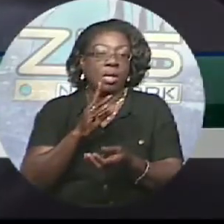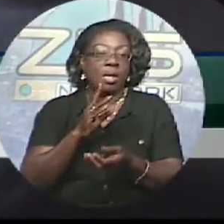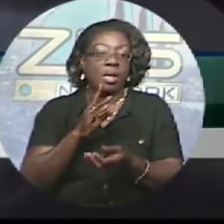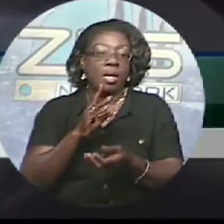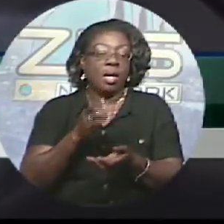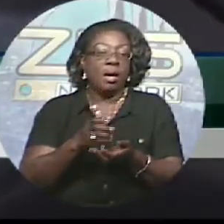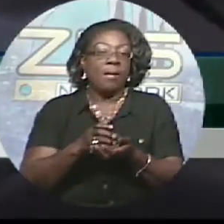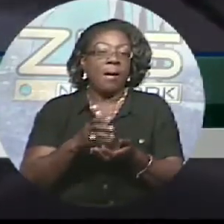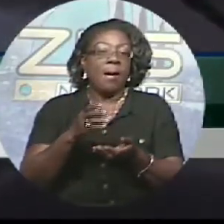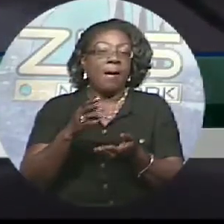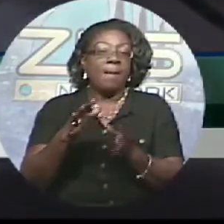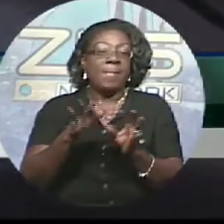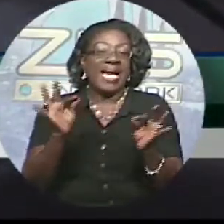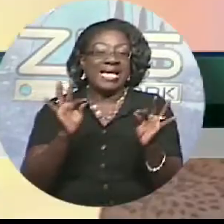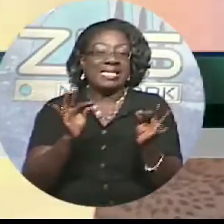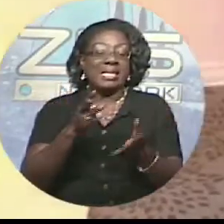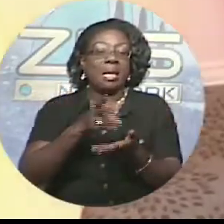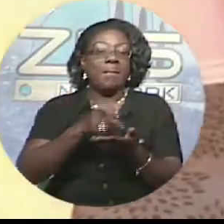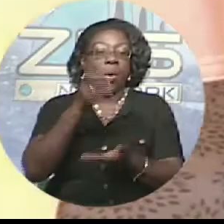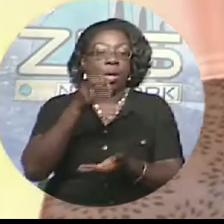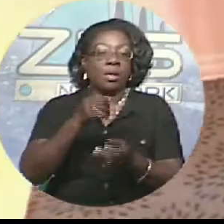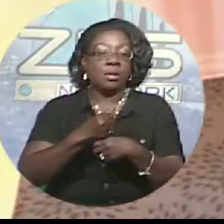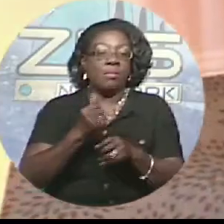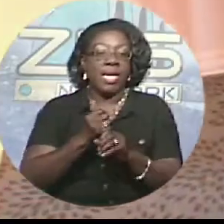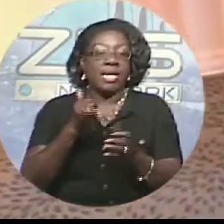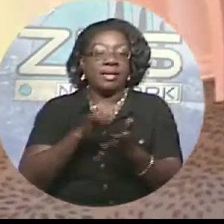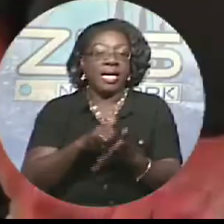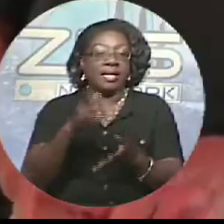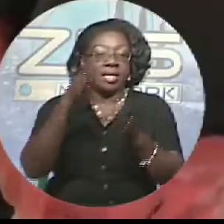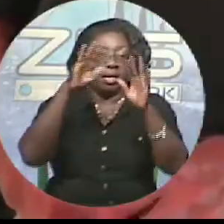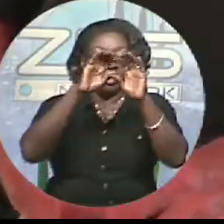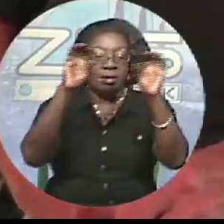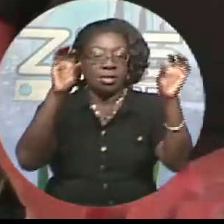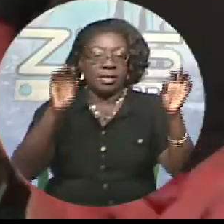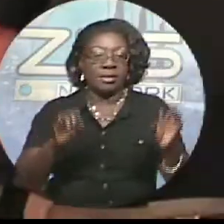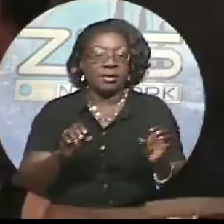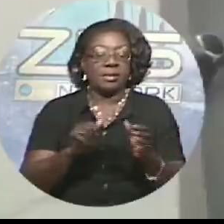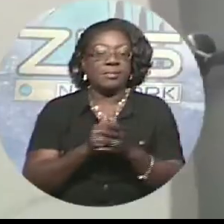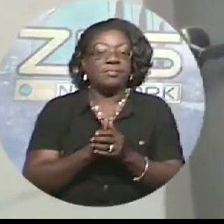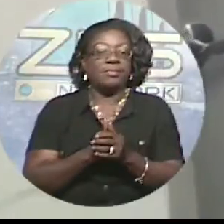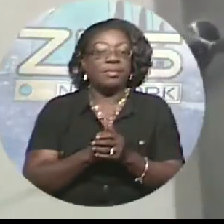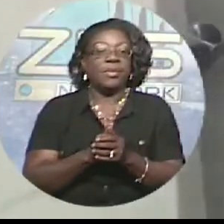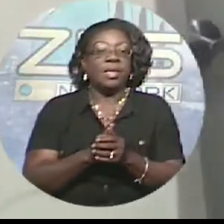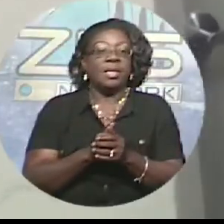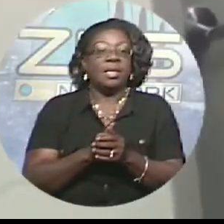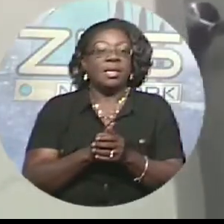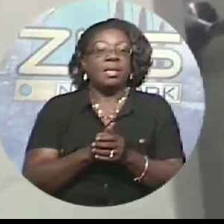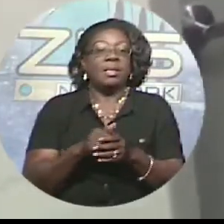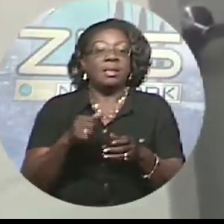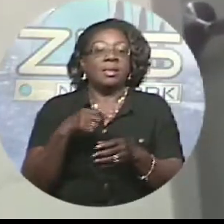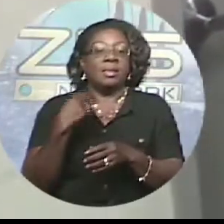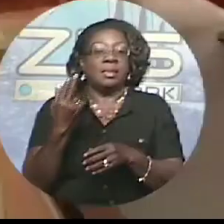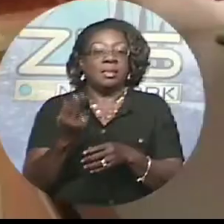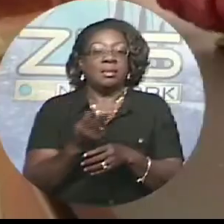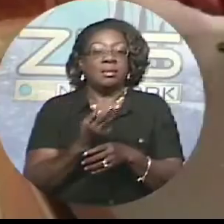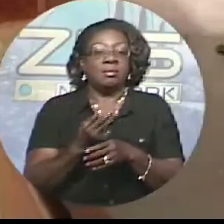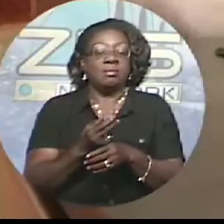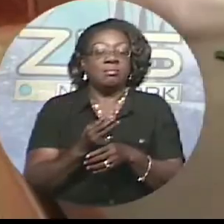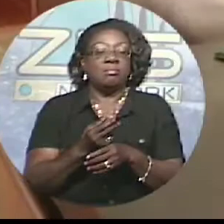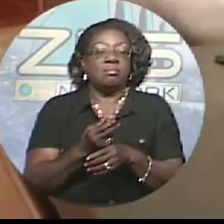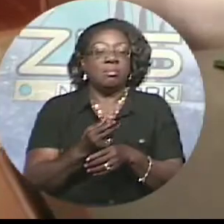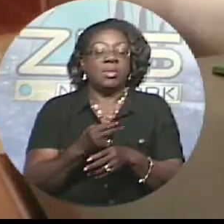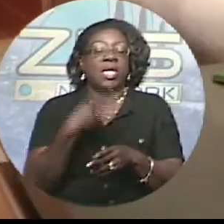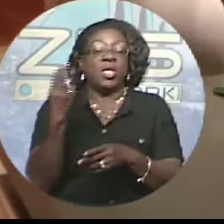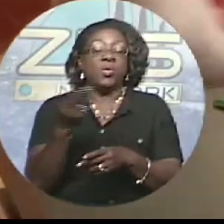Yes, plastic bottle of water made that curtain. Helping hotels make the switch is a labor of love for retiree Hugh Smith of the Florida